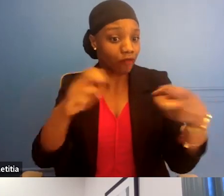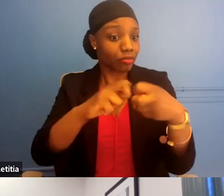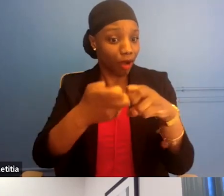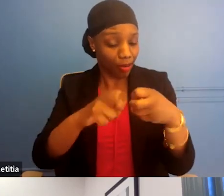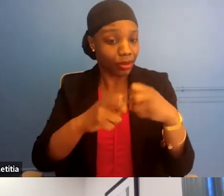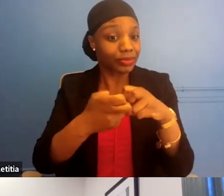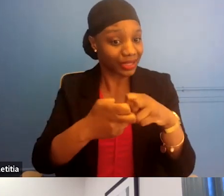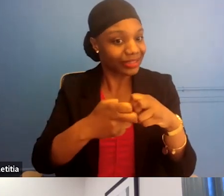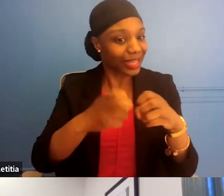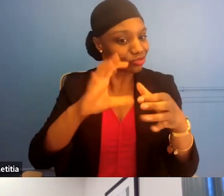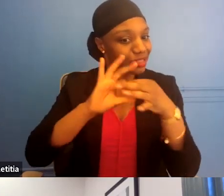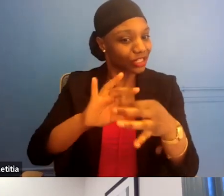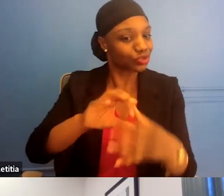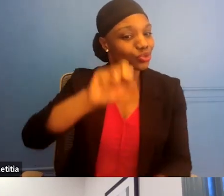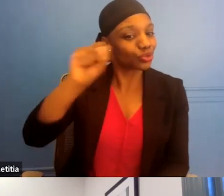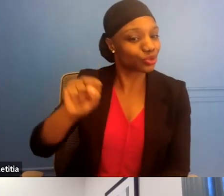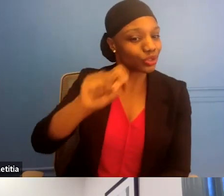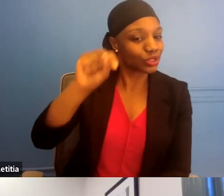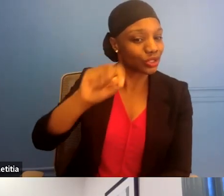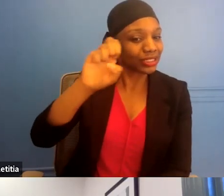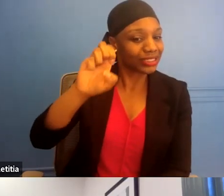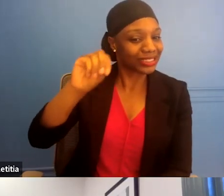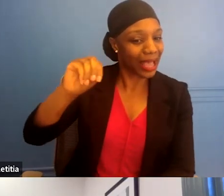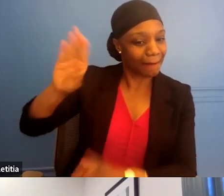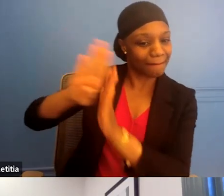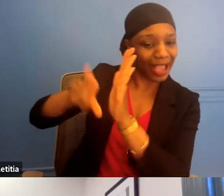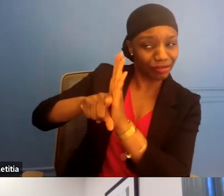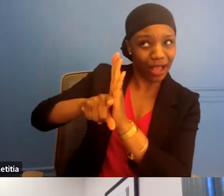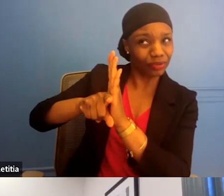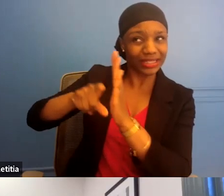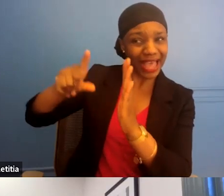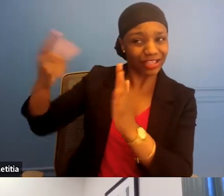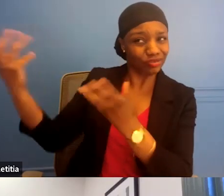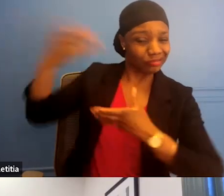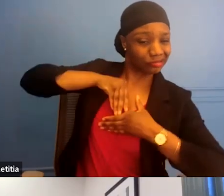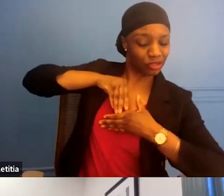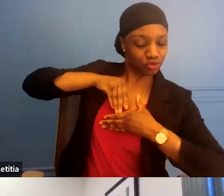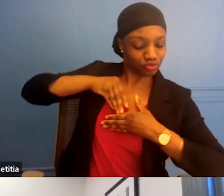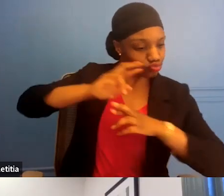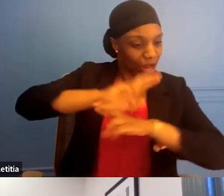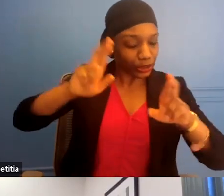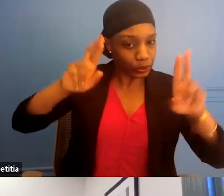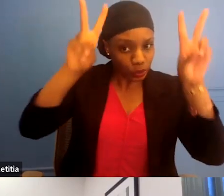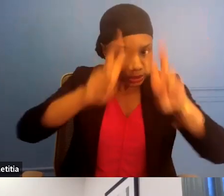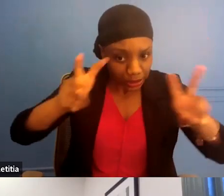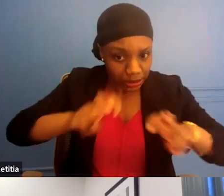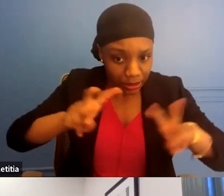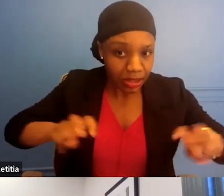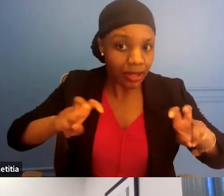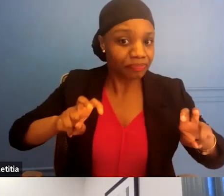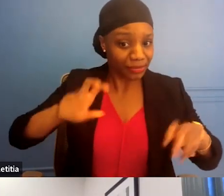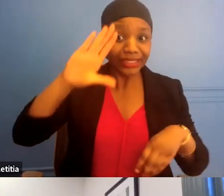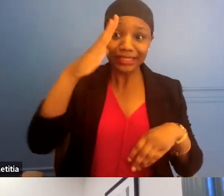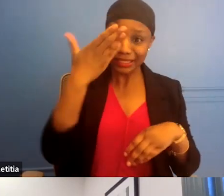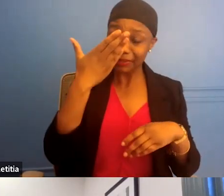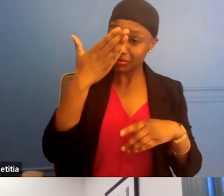STEM backgrounds, you know, that willingness to dig in and figure it out, as you said, Monica, seems quite striking,